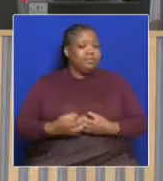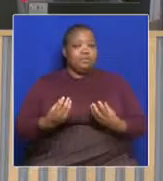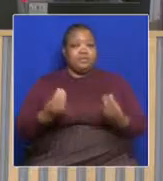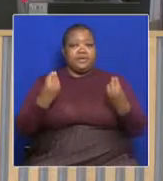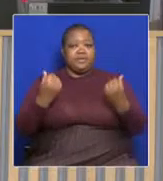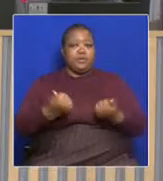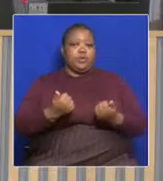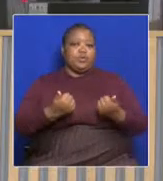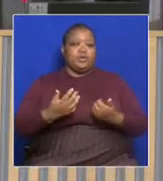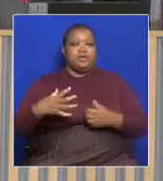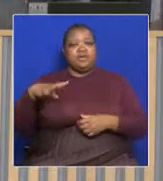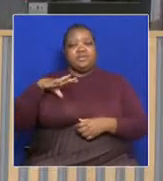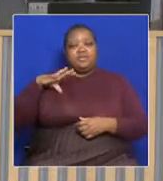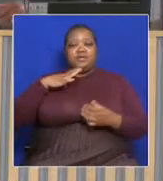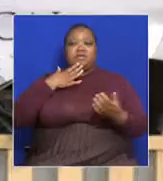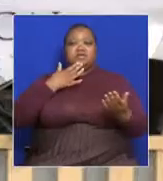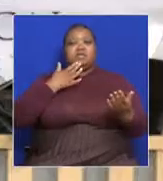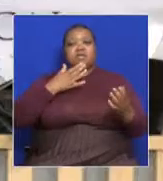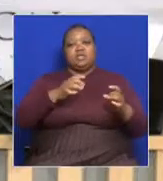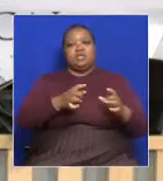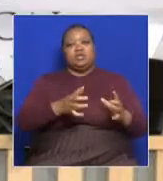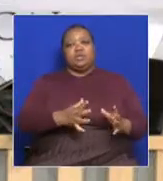can- Thank you. yeah. Thank you, Commissioner.